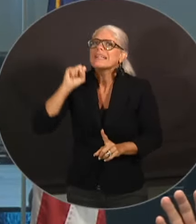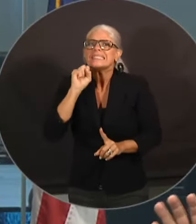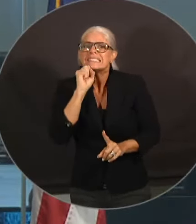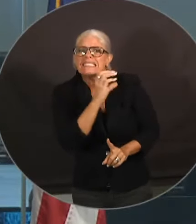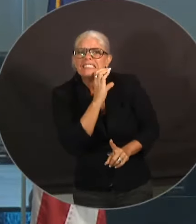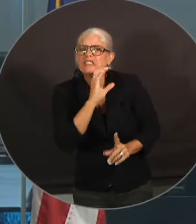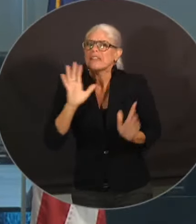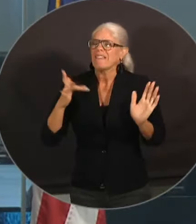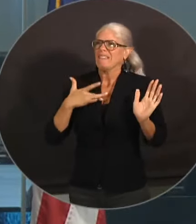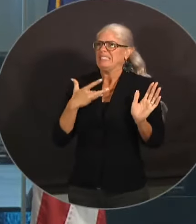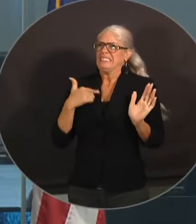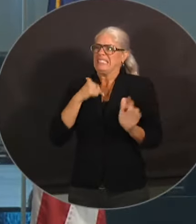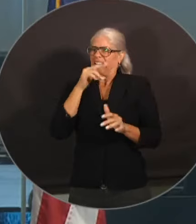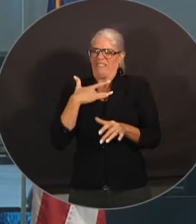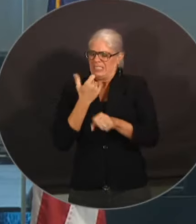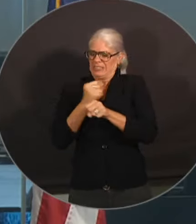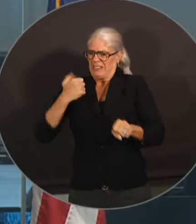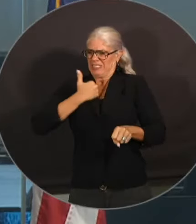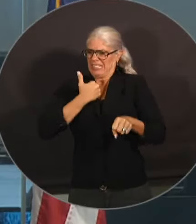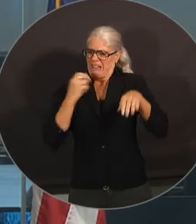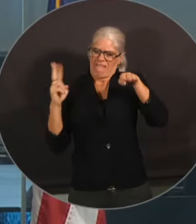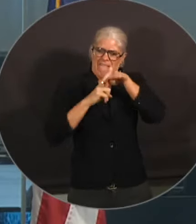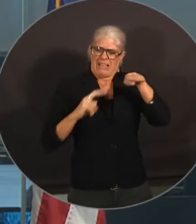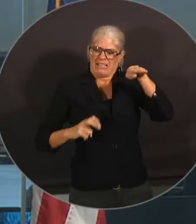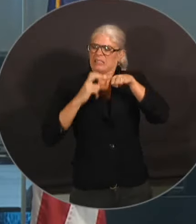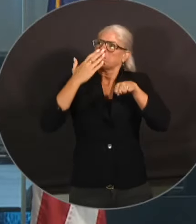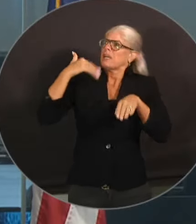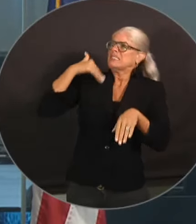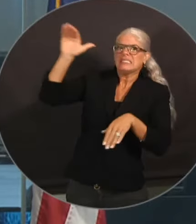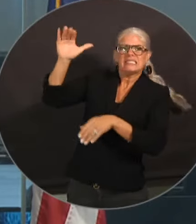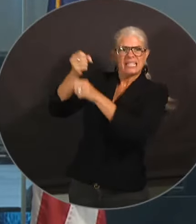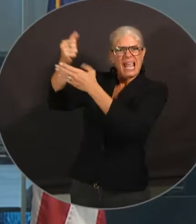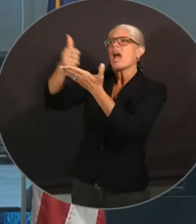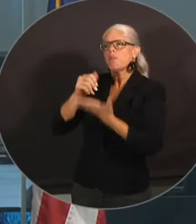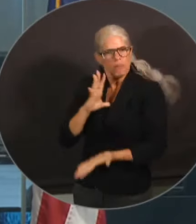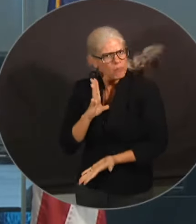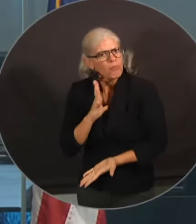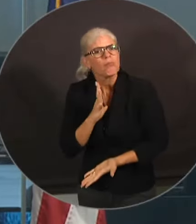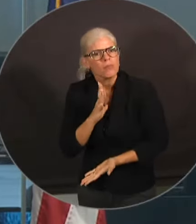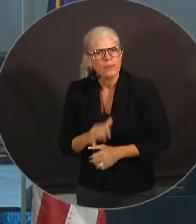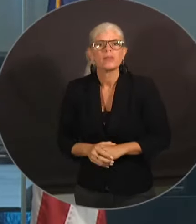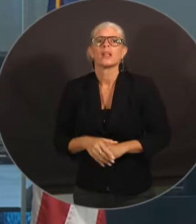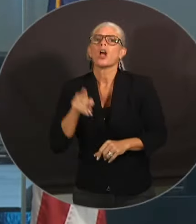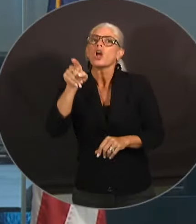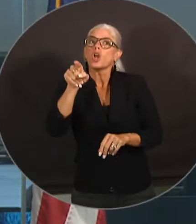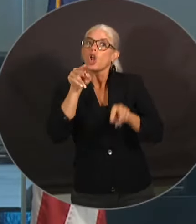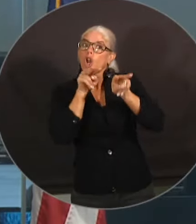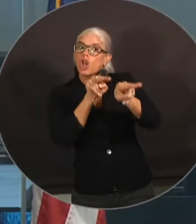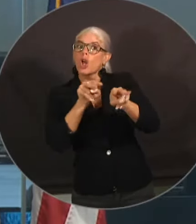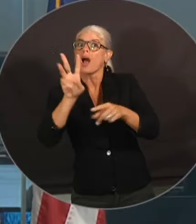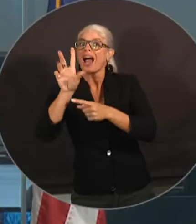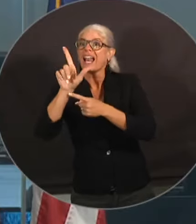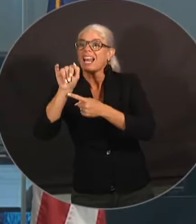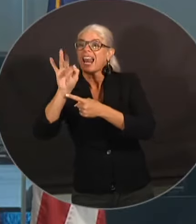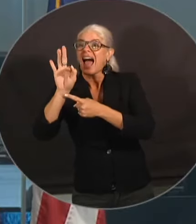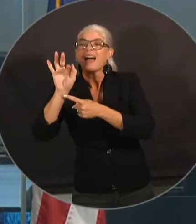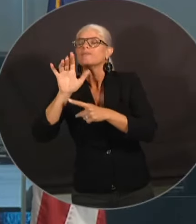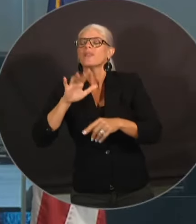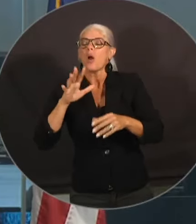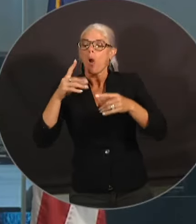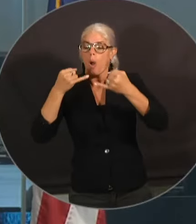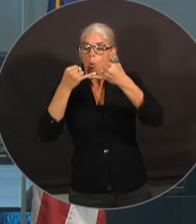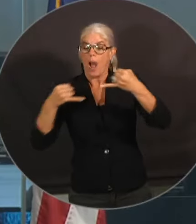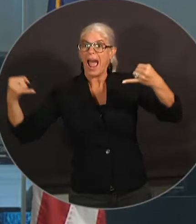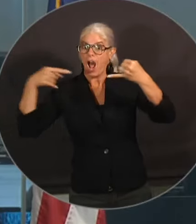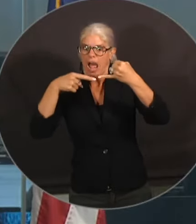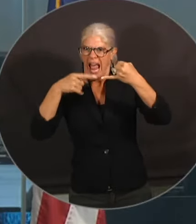risk, don't take the risk of doing that. Also, pay attention to live wires and avoid standing water. Now, the